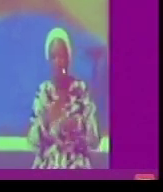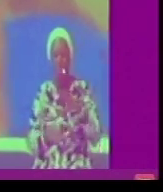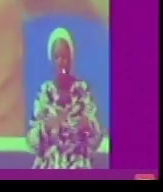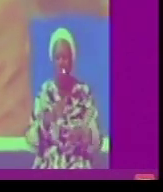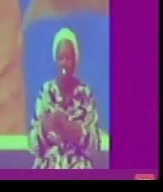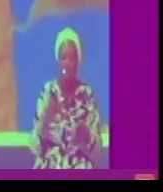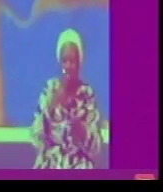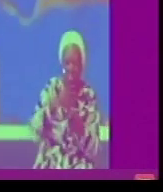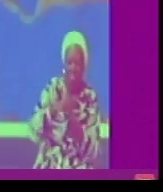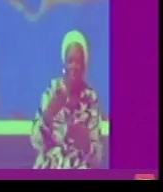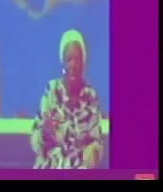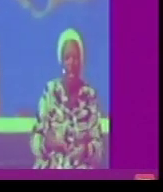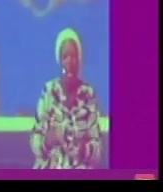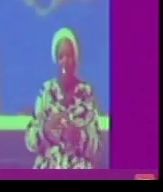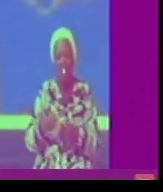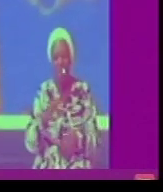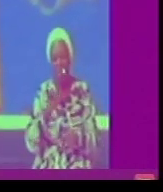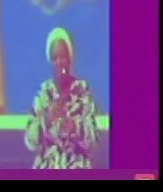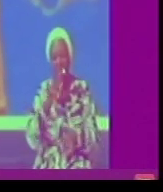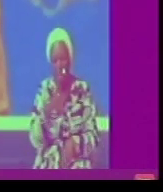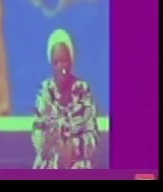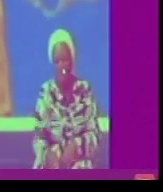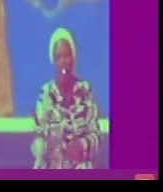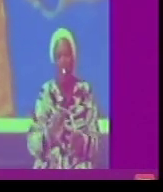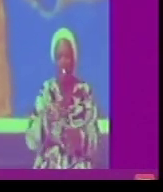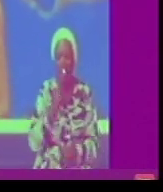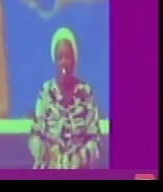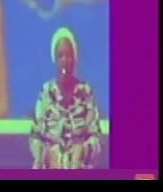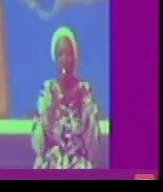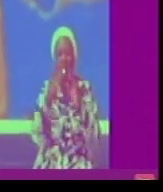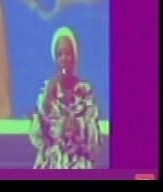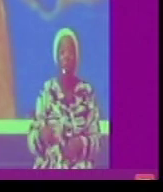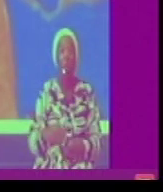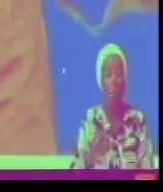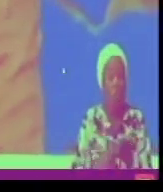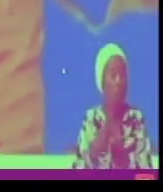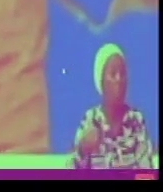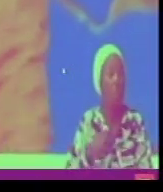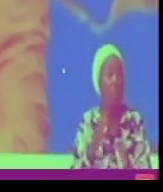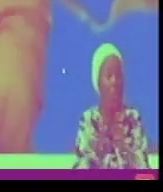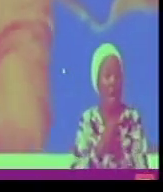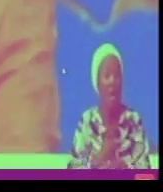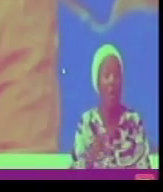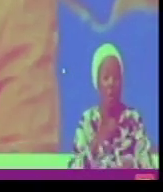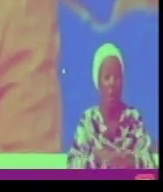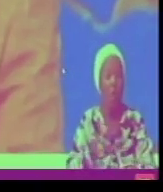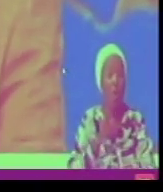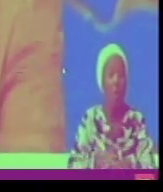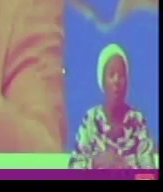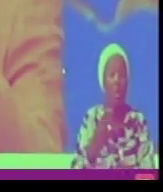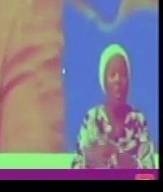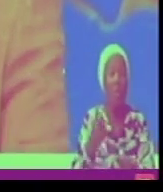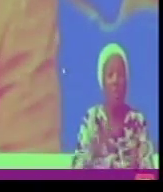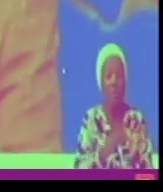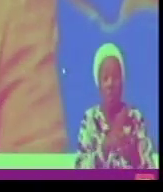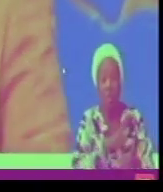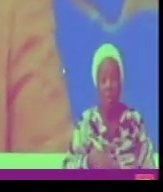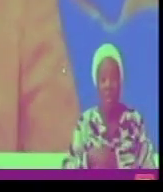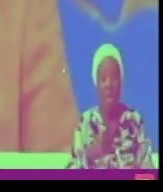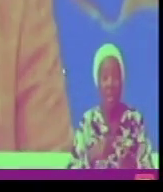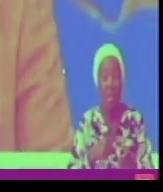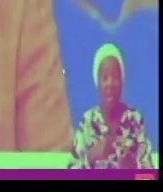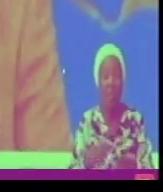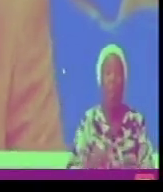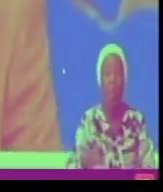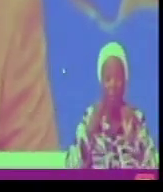are impotent and paralyzed and lame, and you're staying there and you've got no trance, once we pray and we mention the name